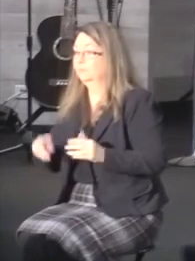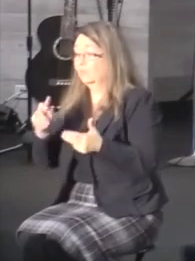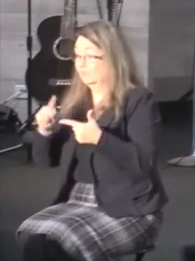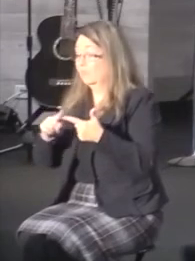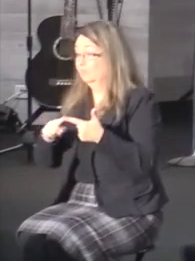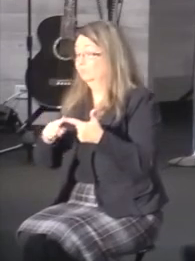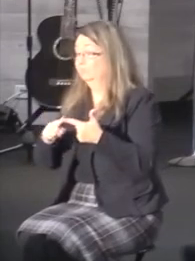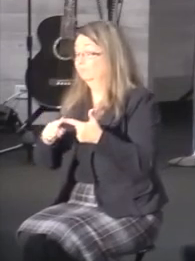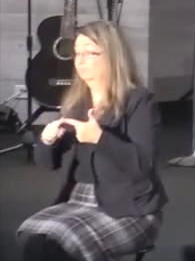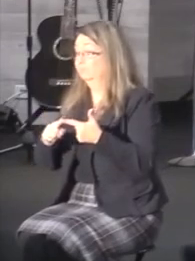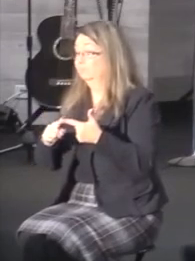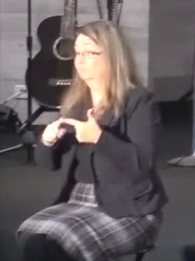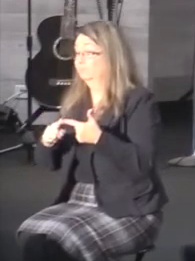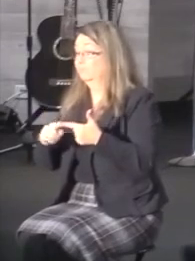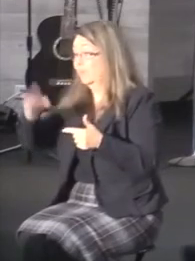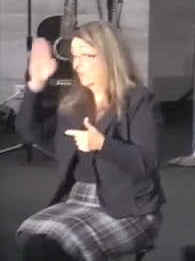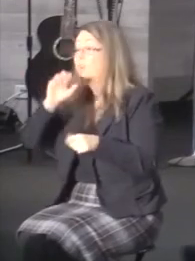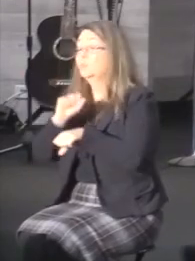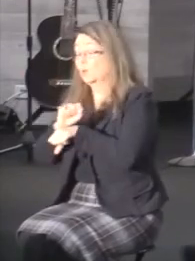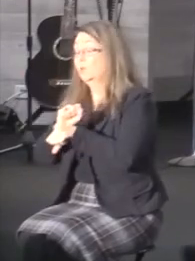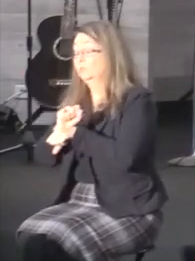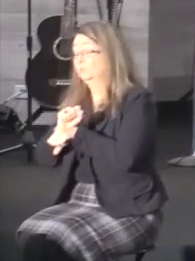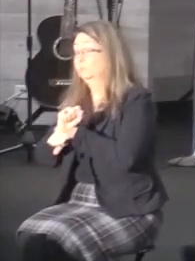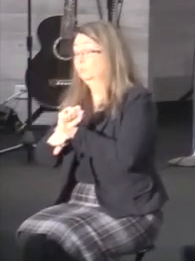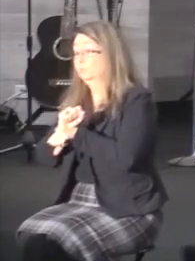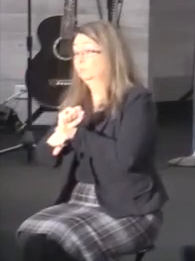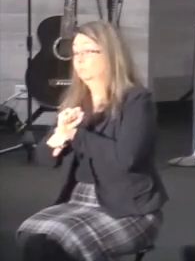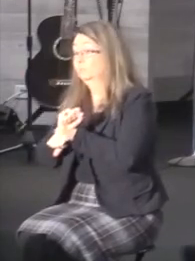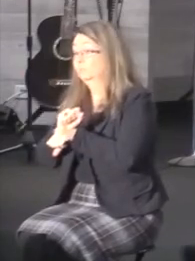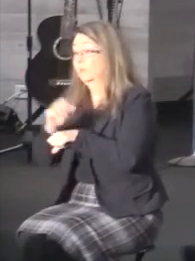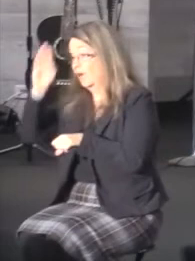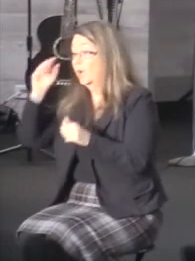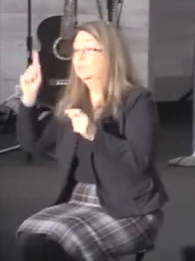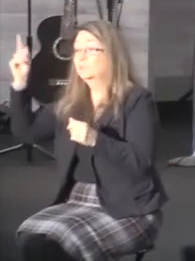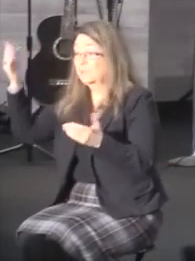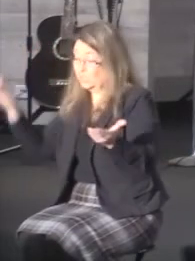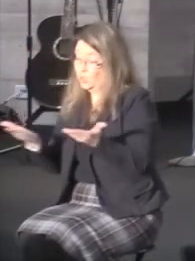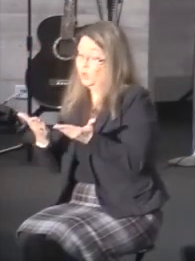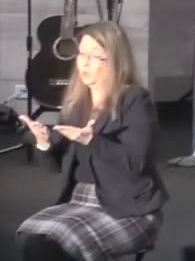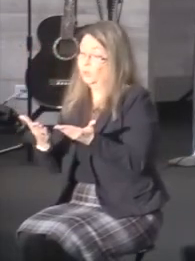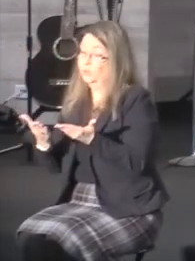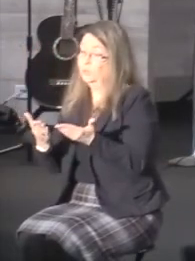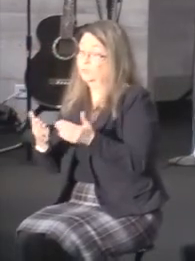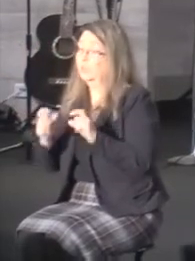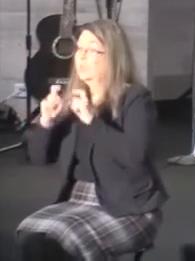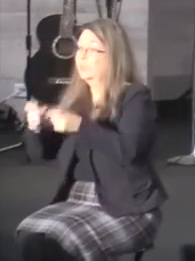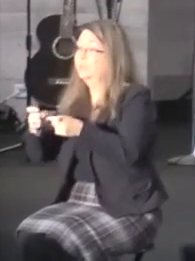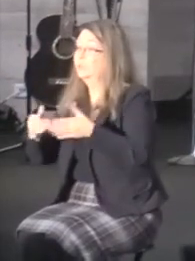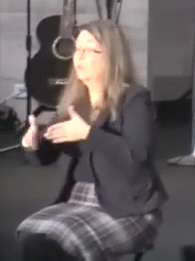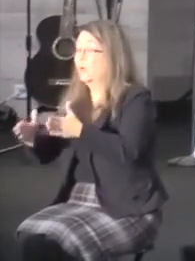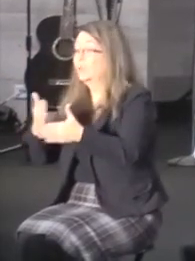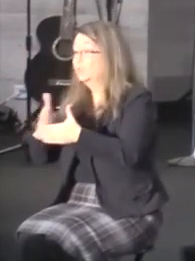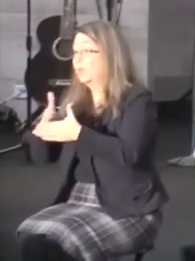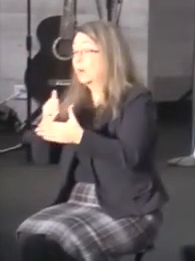second thing it means is this: God is at work. God is present. You see, God provided not just the means for them to share